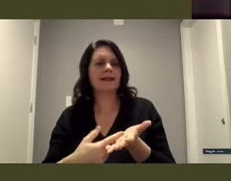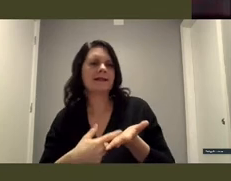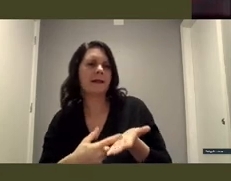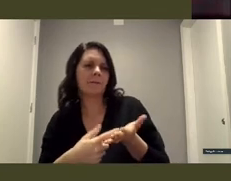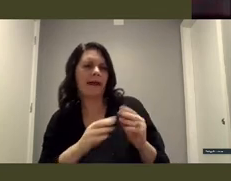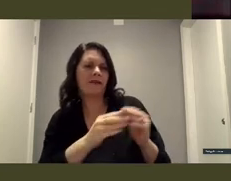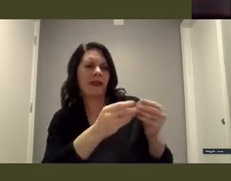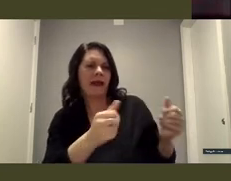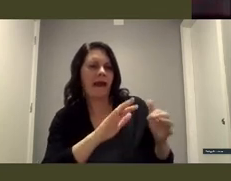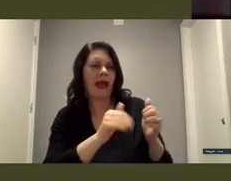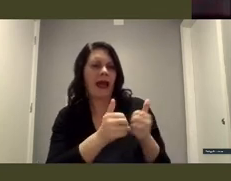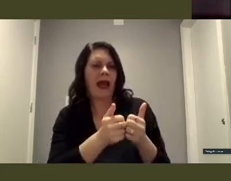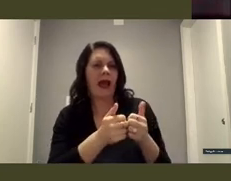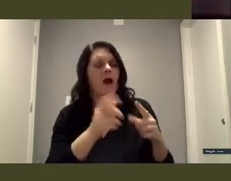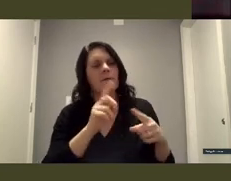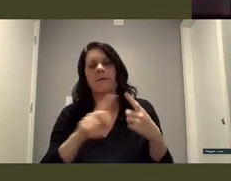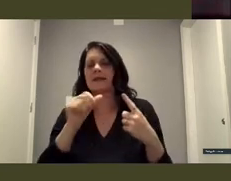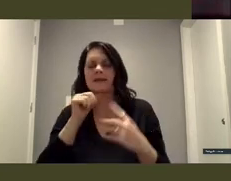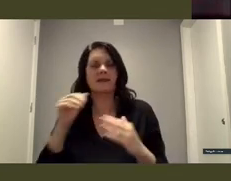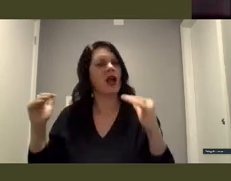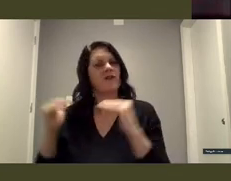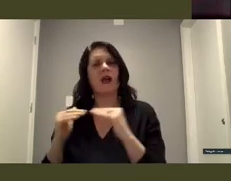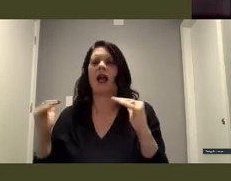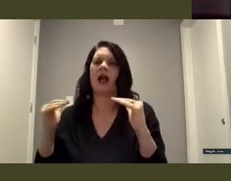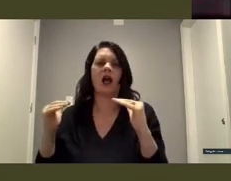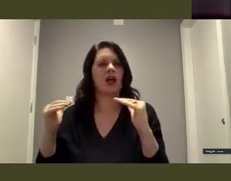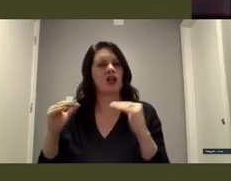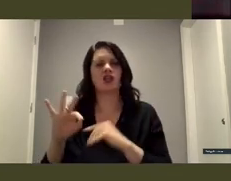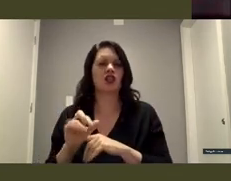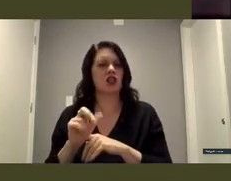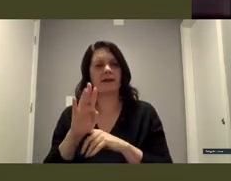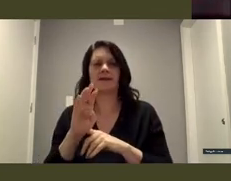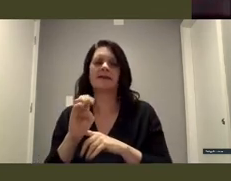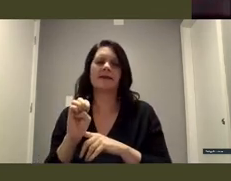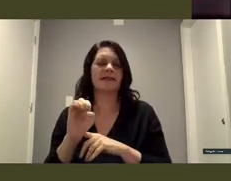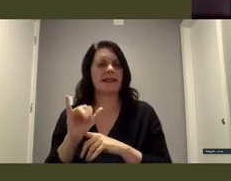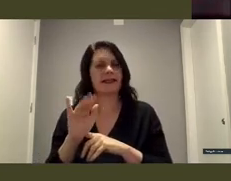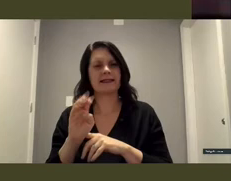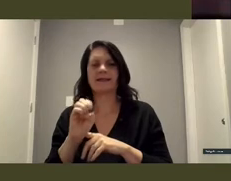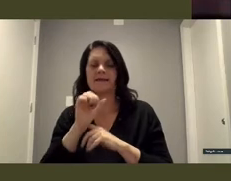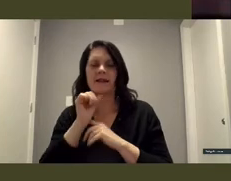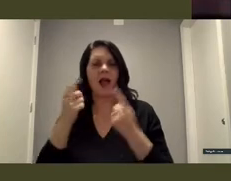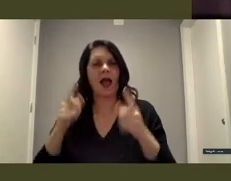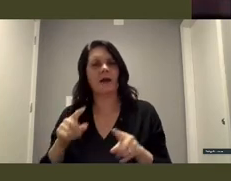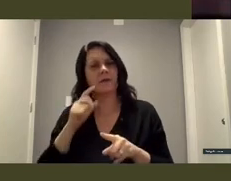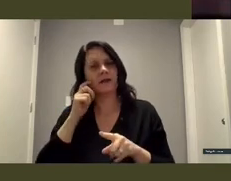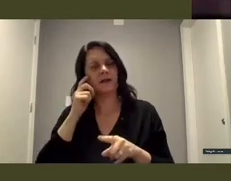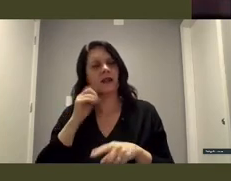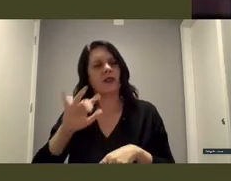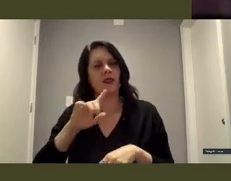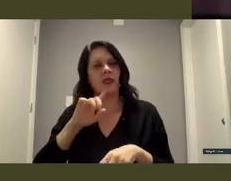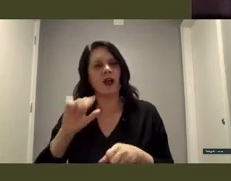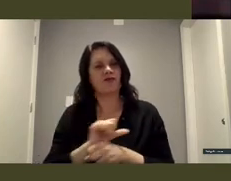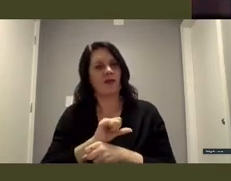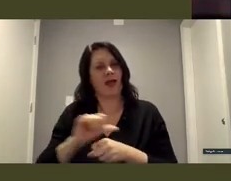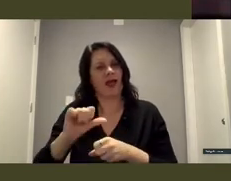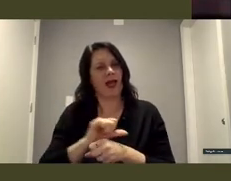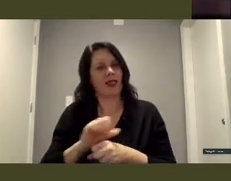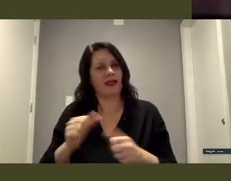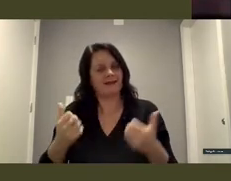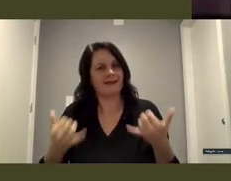this commitment become a reality? That is the most important part of what I am looking at. It is not all